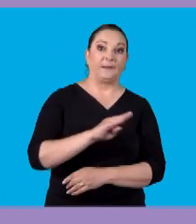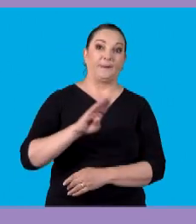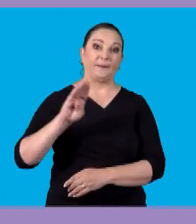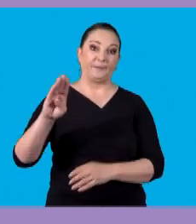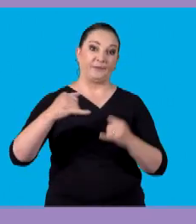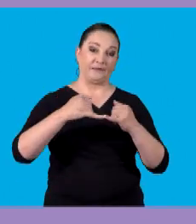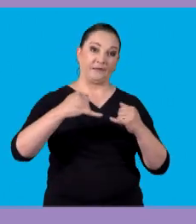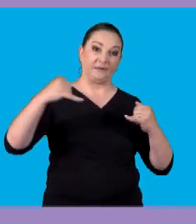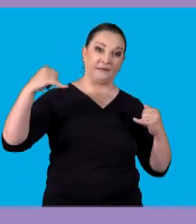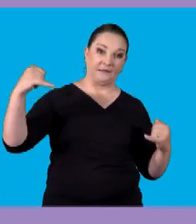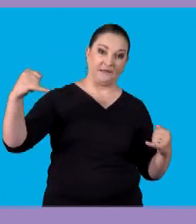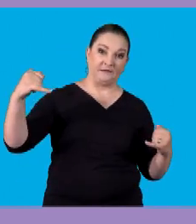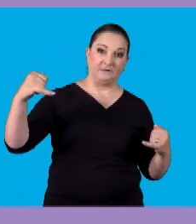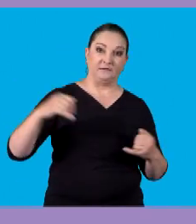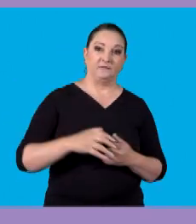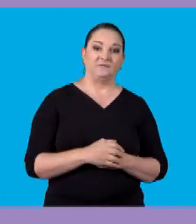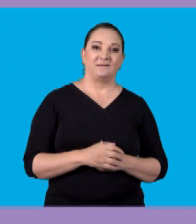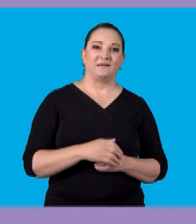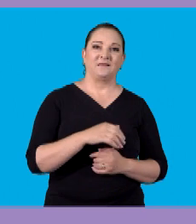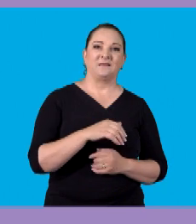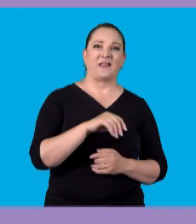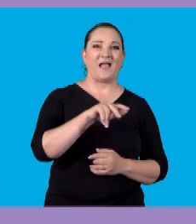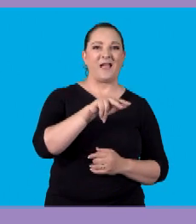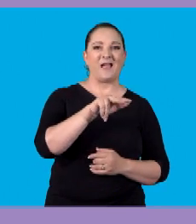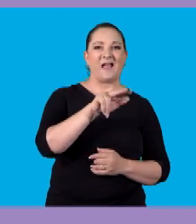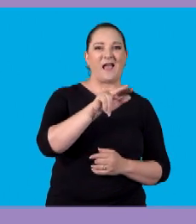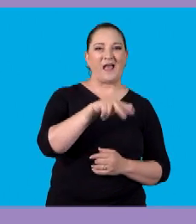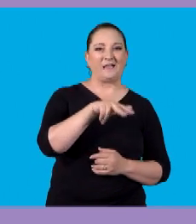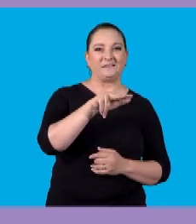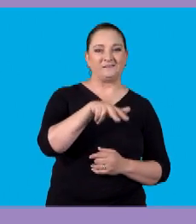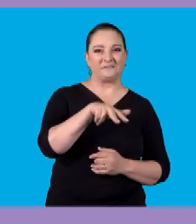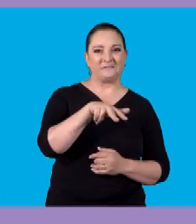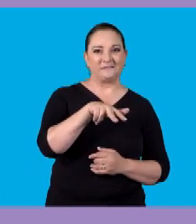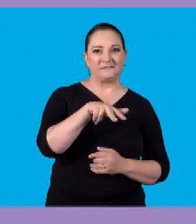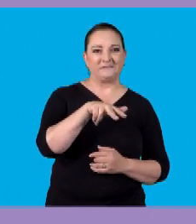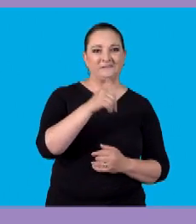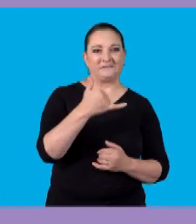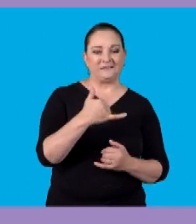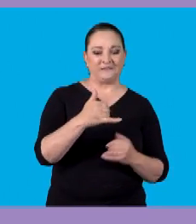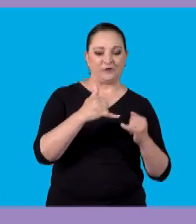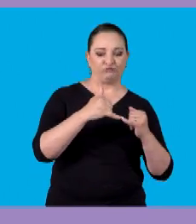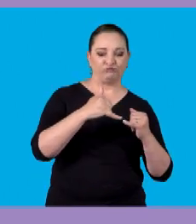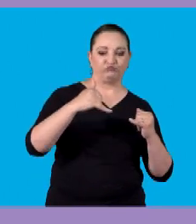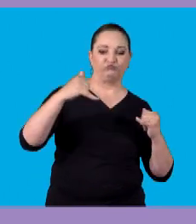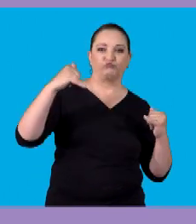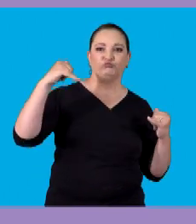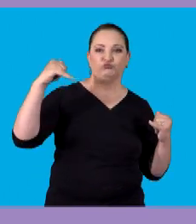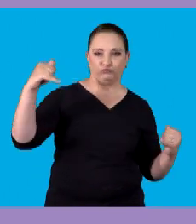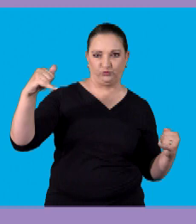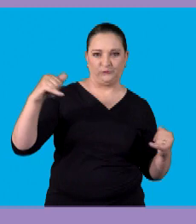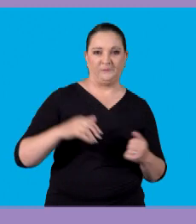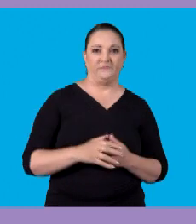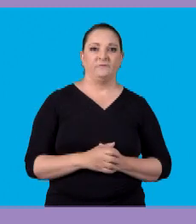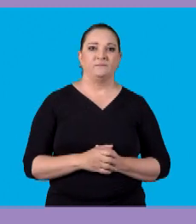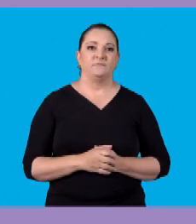is equals to 18 degrees. Now, remember, DB is that diagonal. So